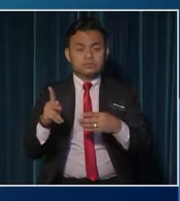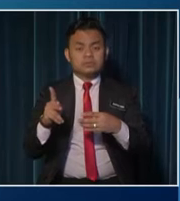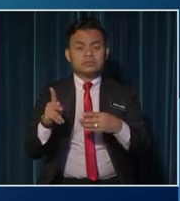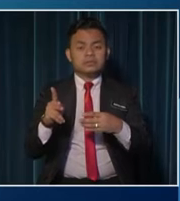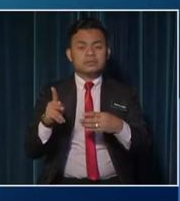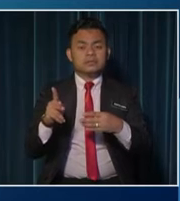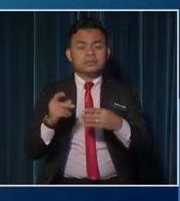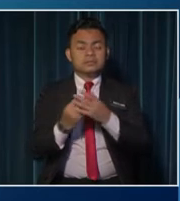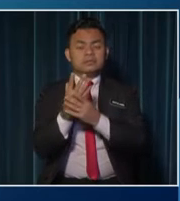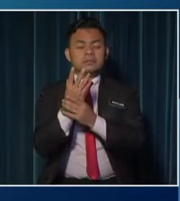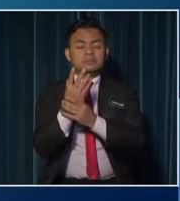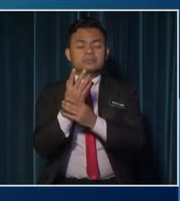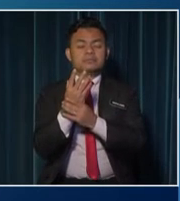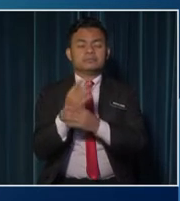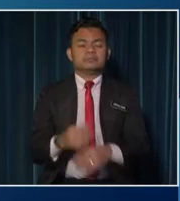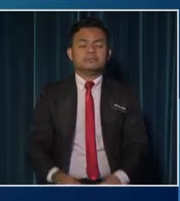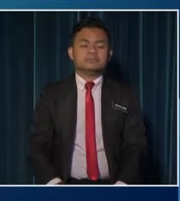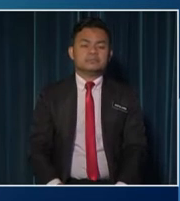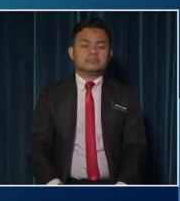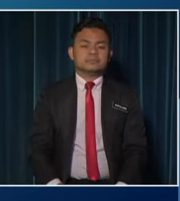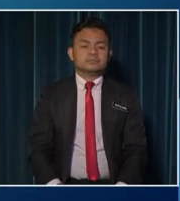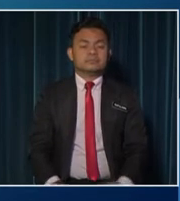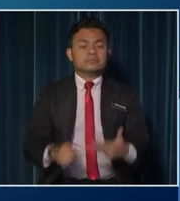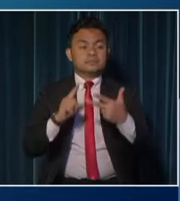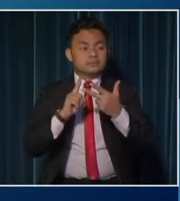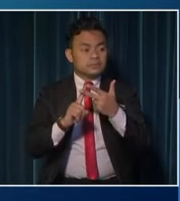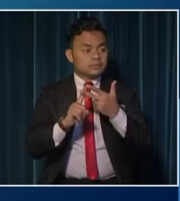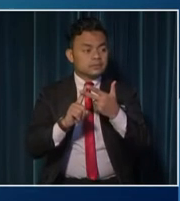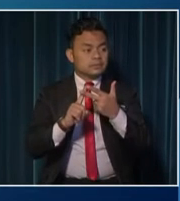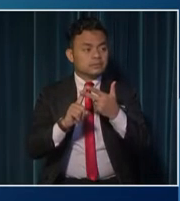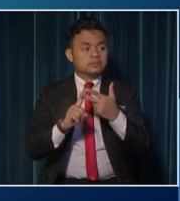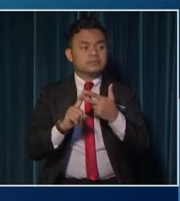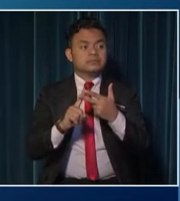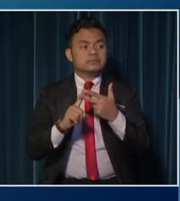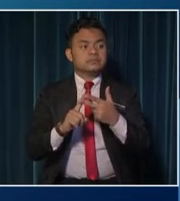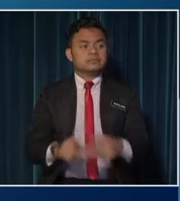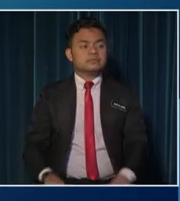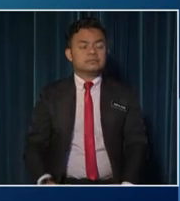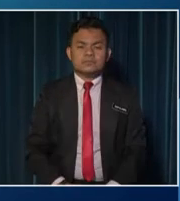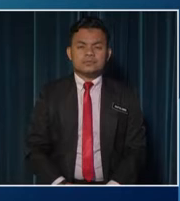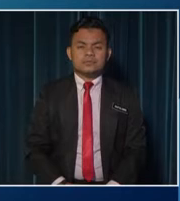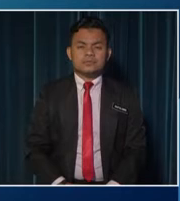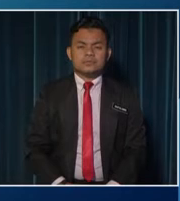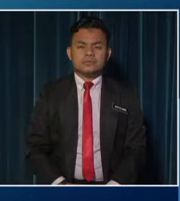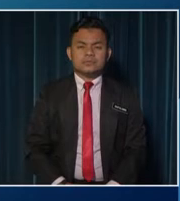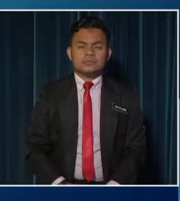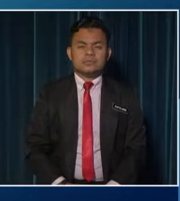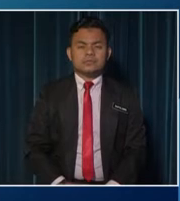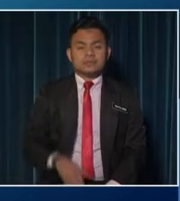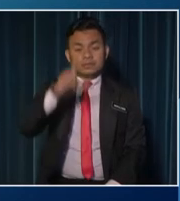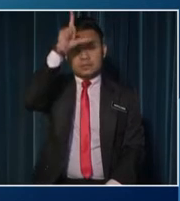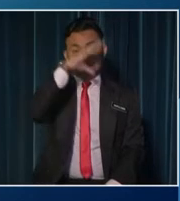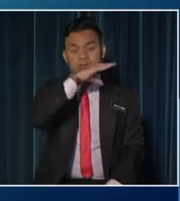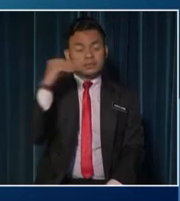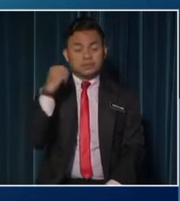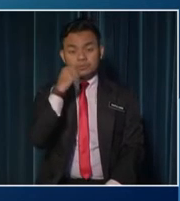wires on each electrical component. Fourth, observe the bulb. Boys and